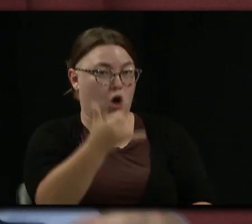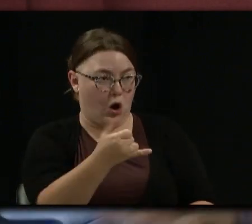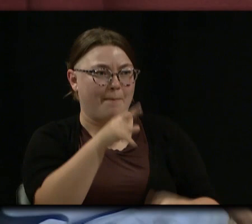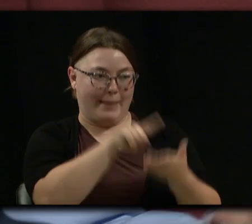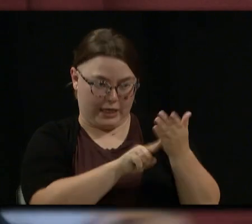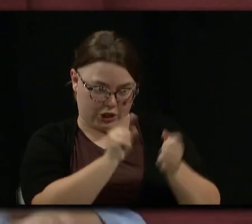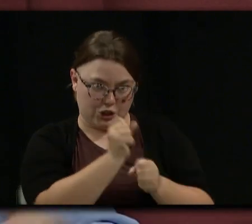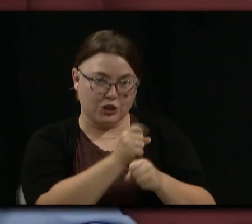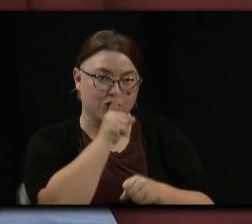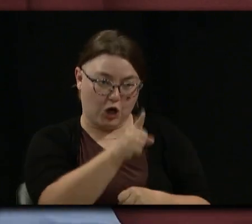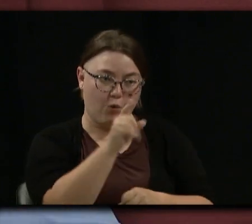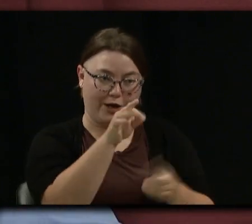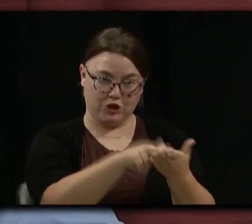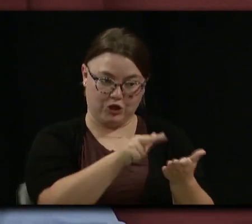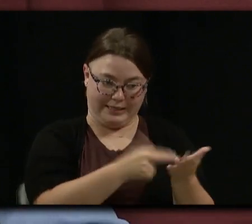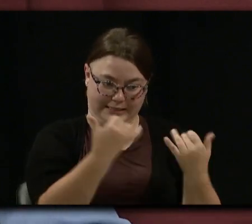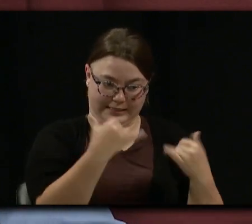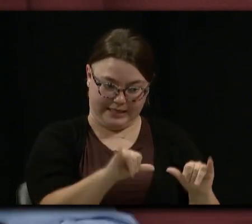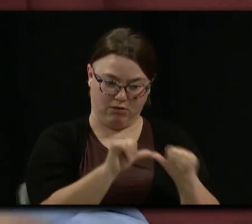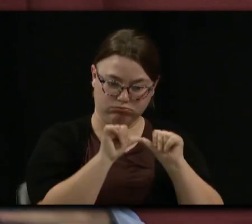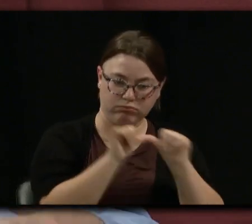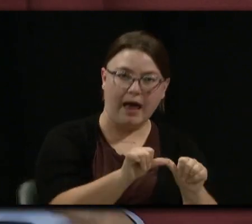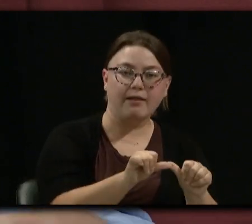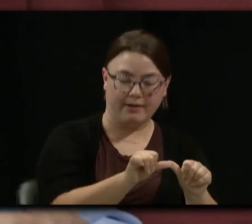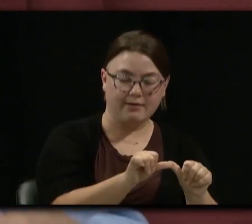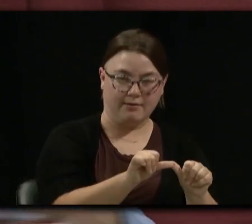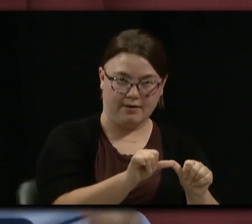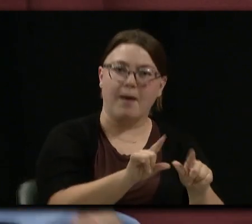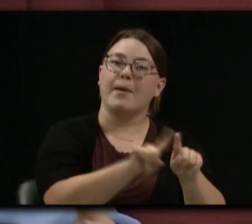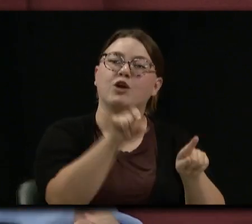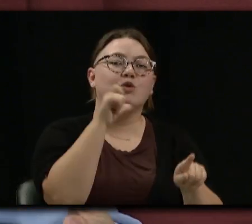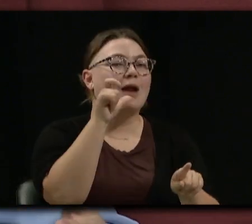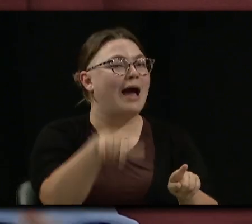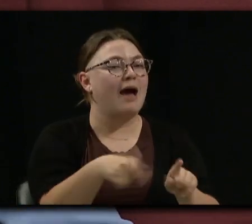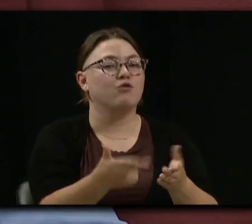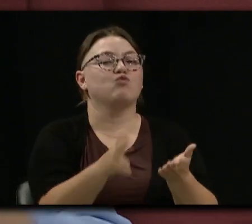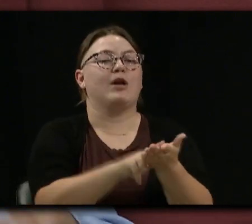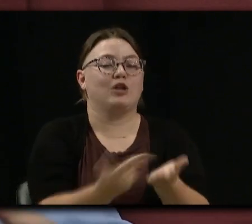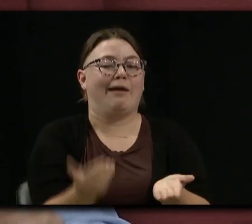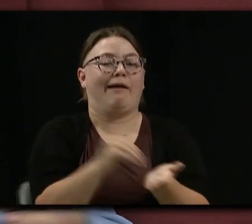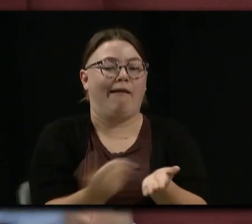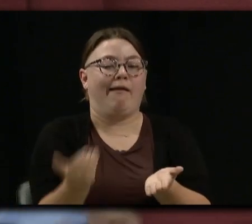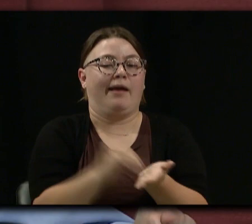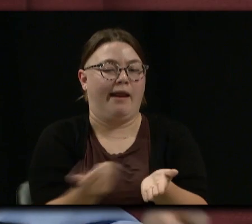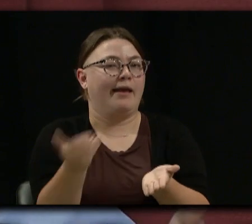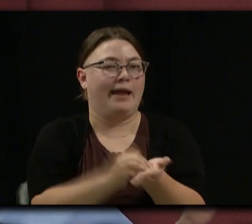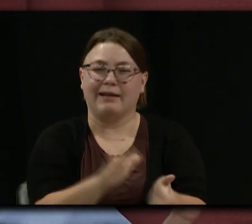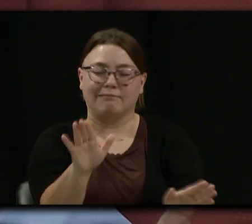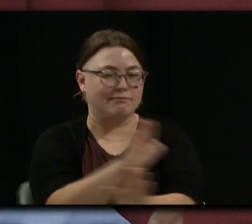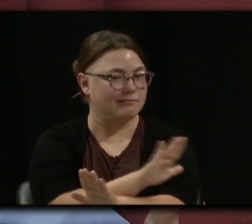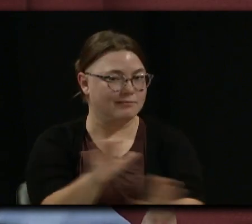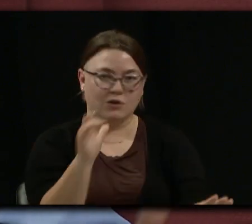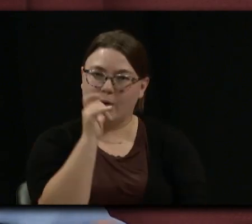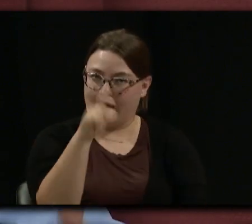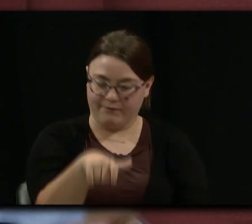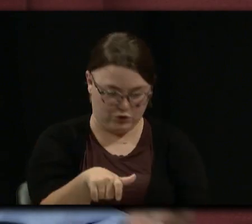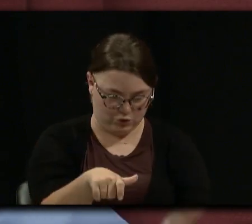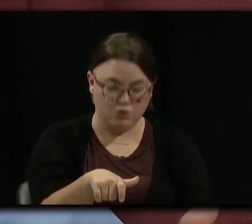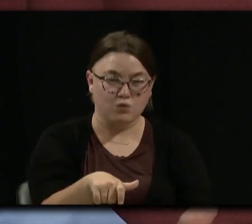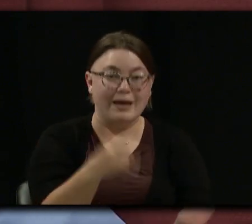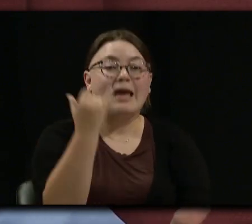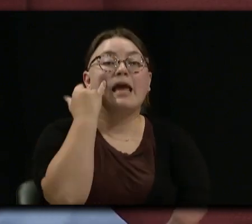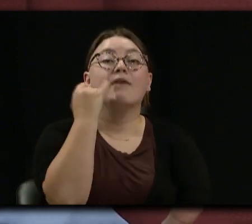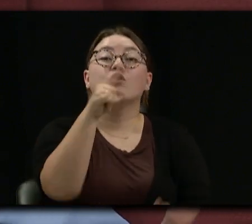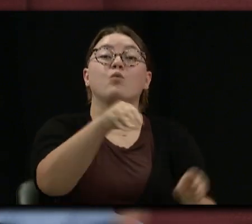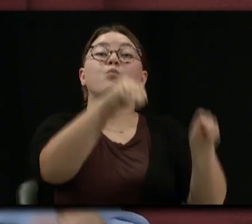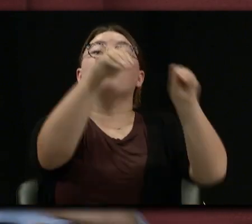registered or look online, but you don't have to re-register for every election. The only time you, quote, need to re-register is if you've